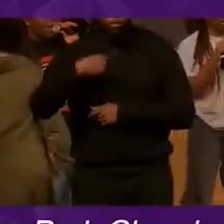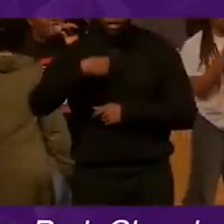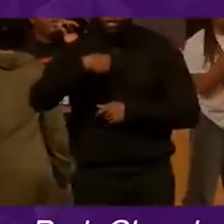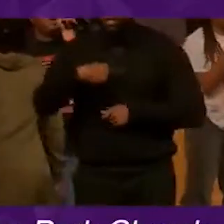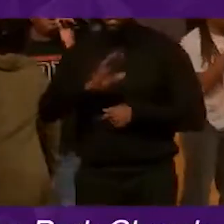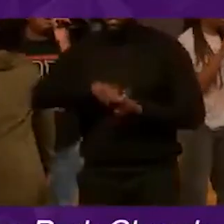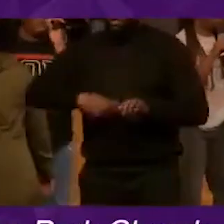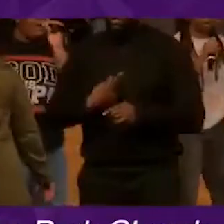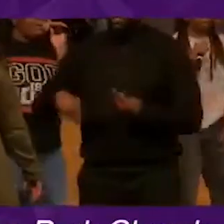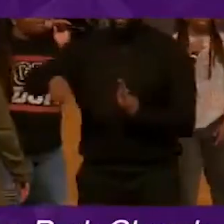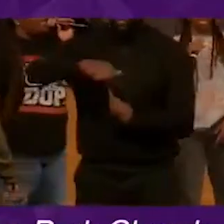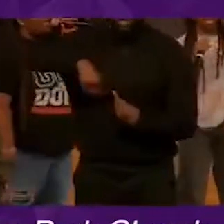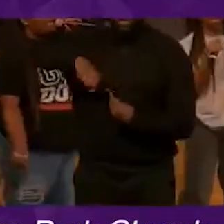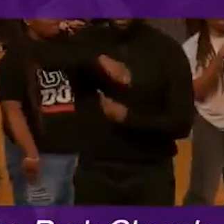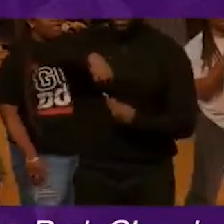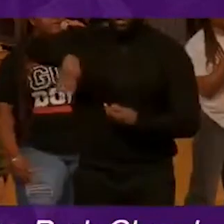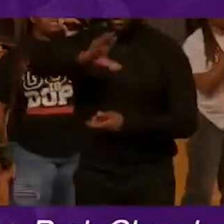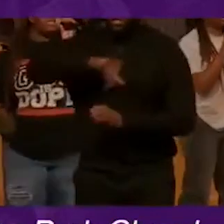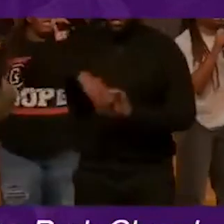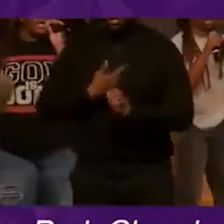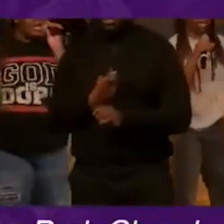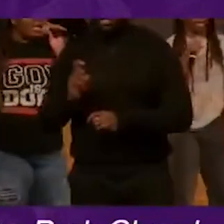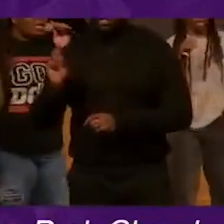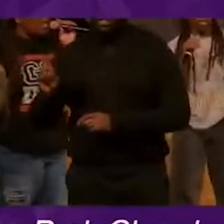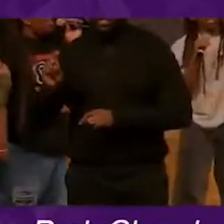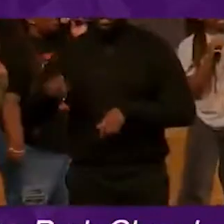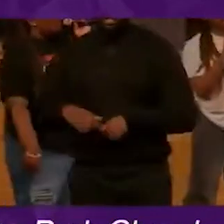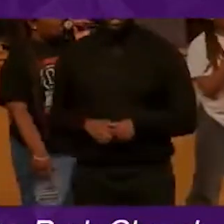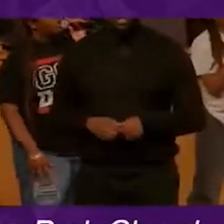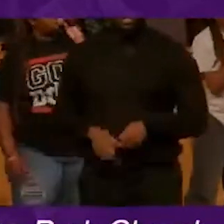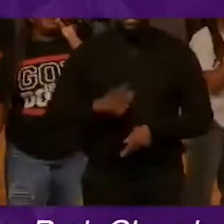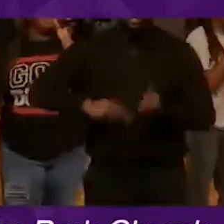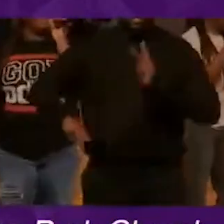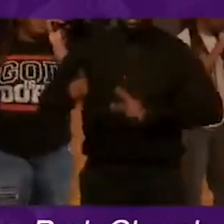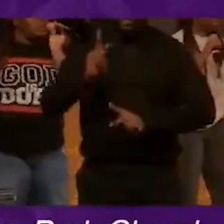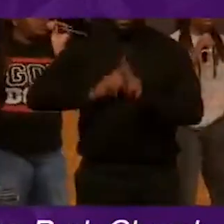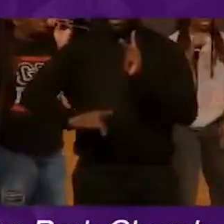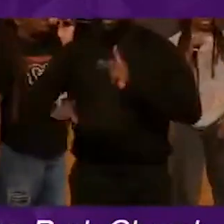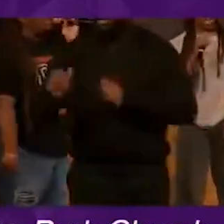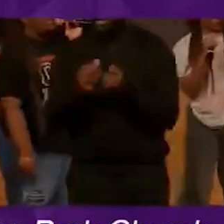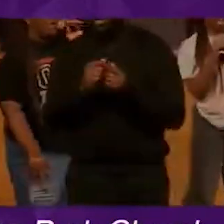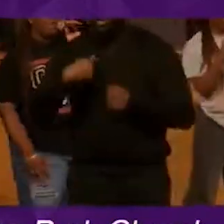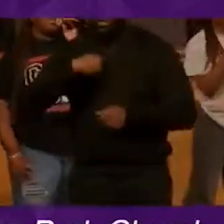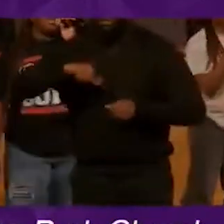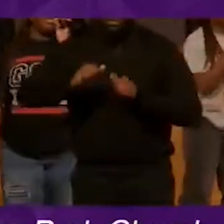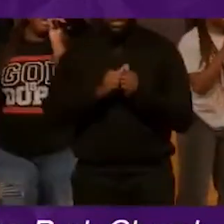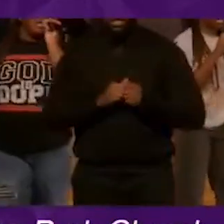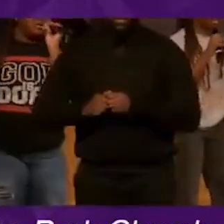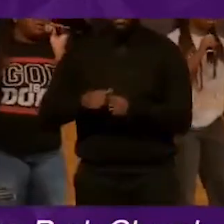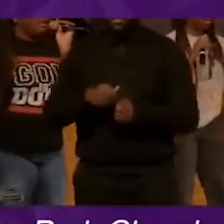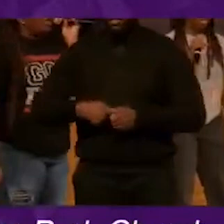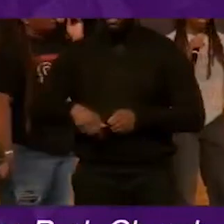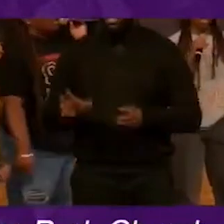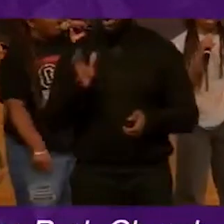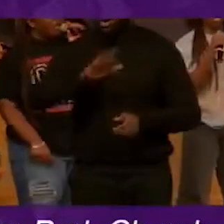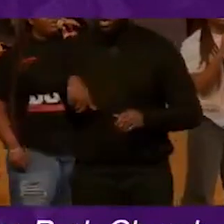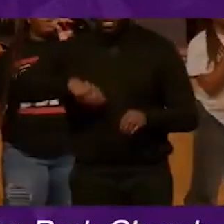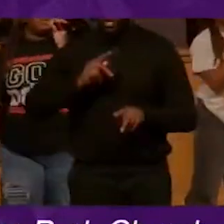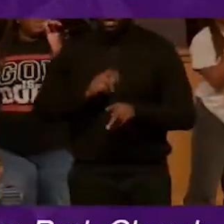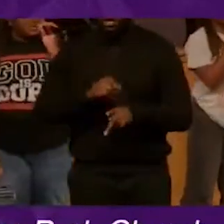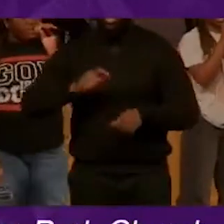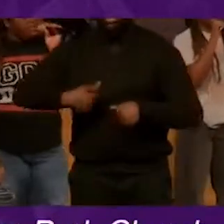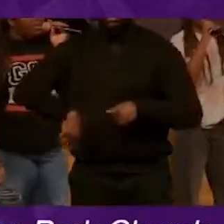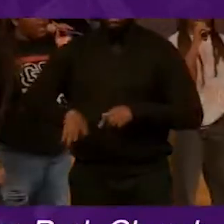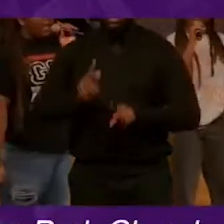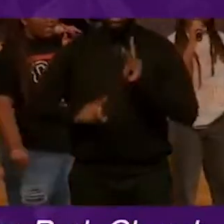so everyone around me can have everything they need. Let all these folks that's with me, God, have everything they need. Let all these